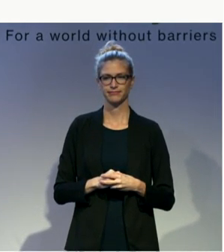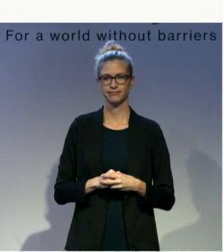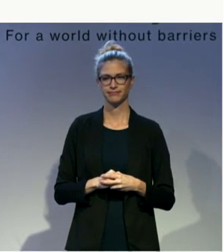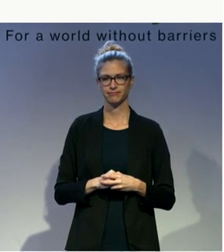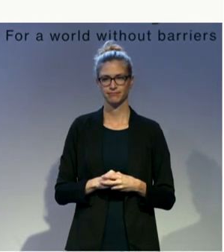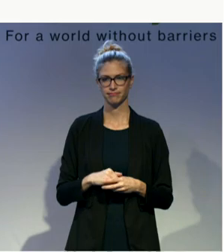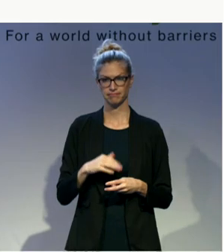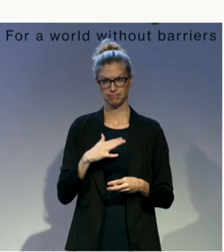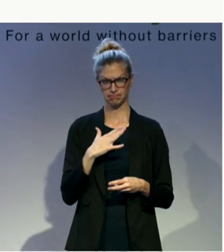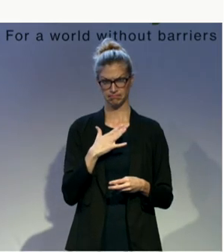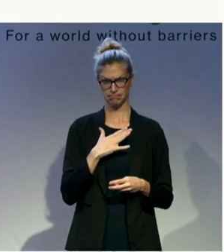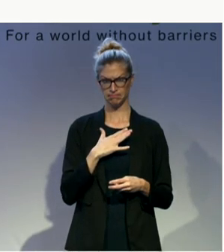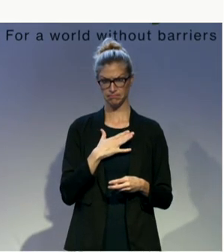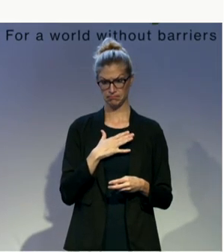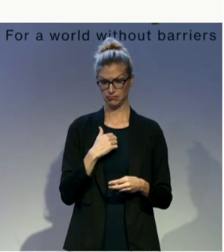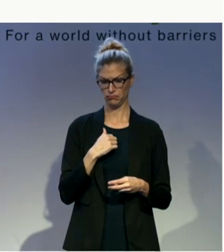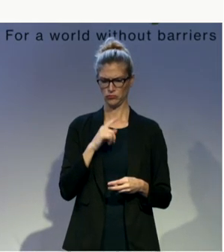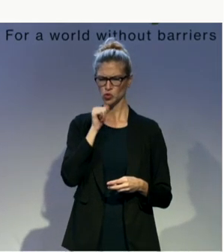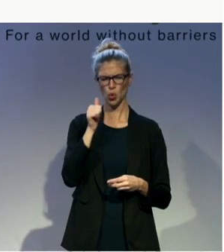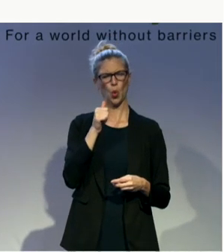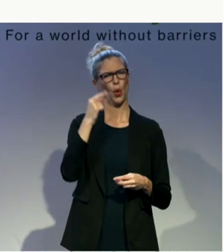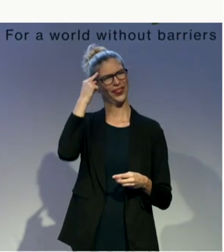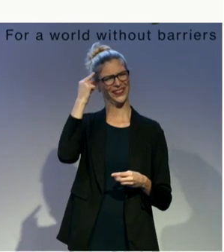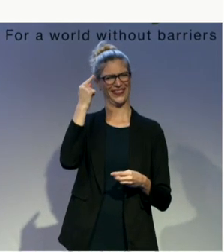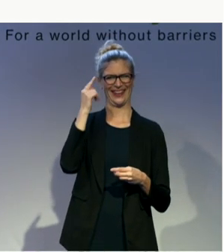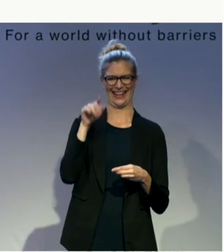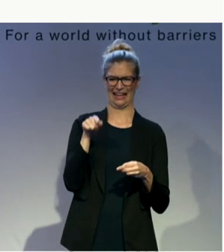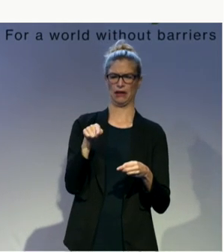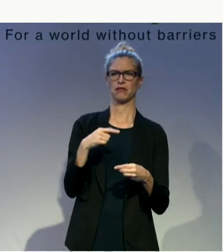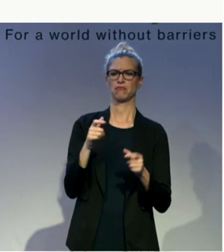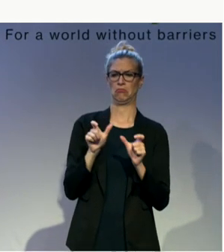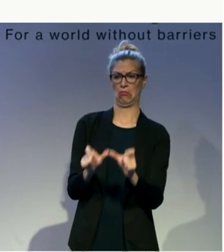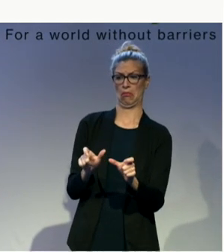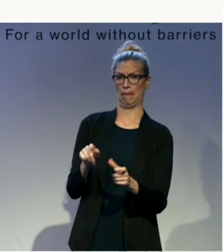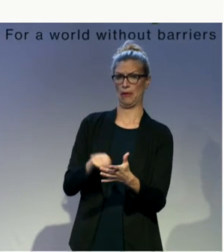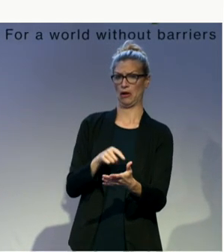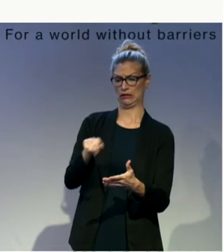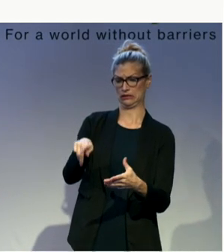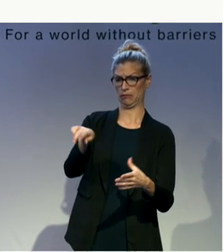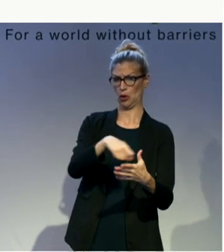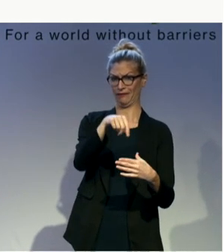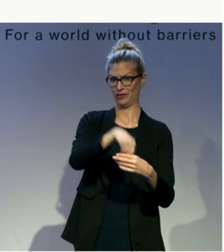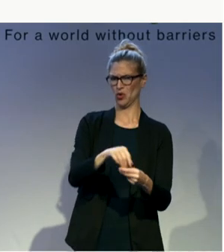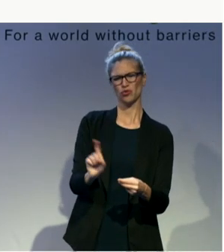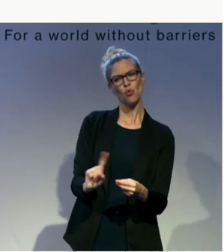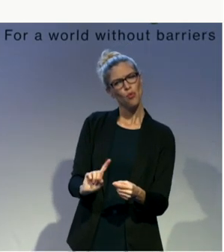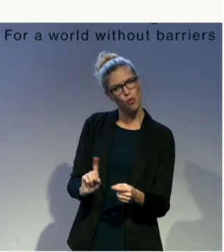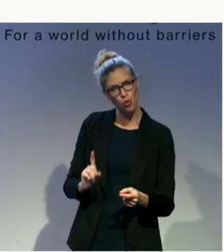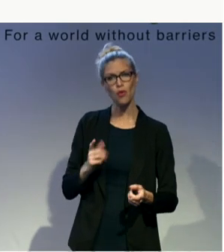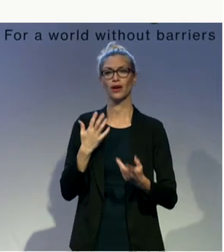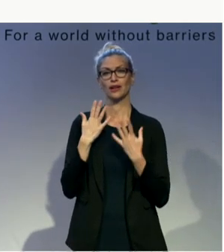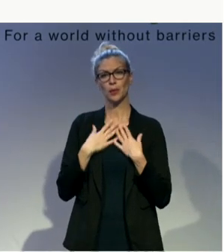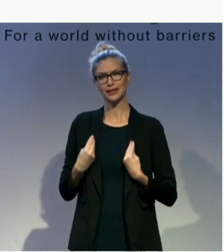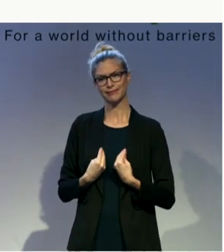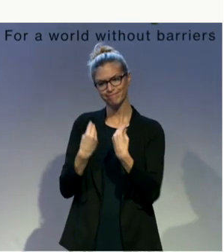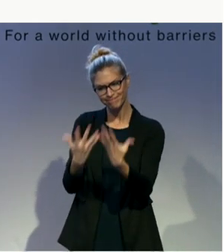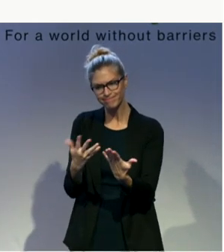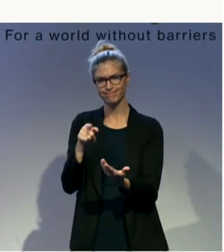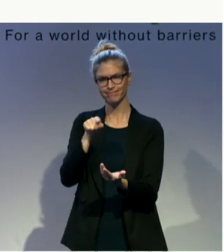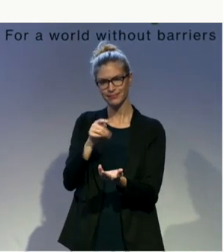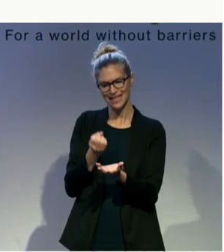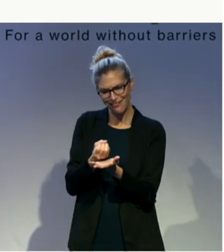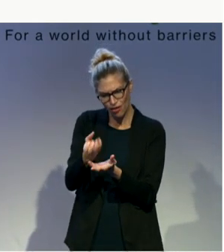do, but it's lack of education, and especially education on